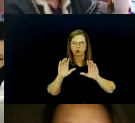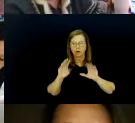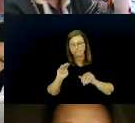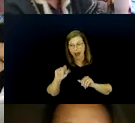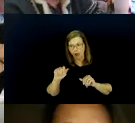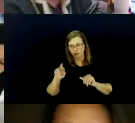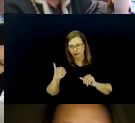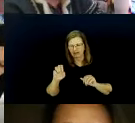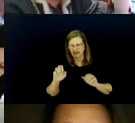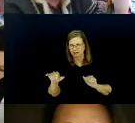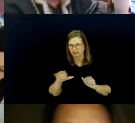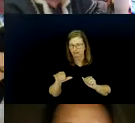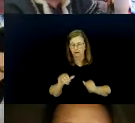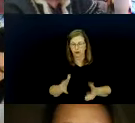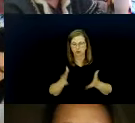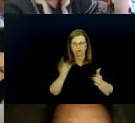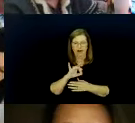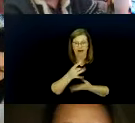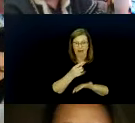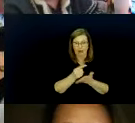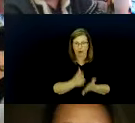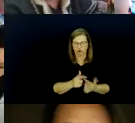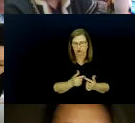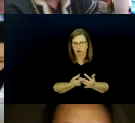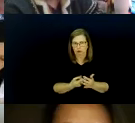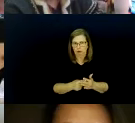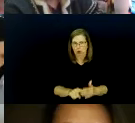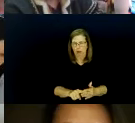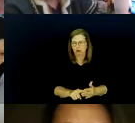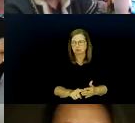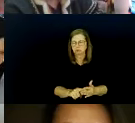assessments for those 8th graders to get you started.